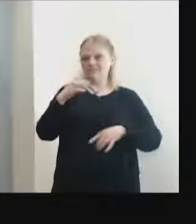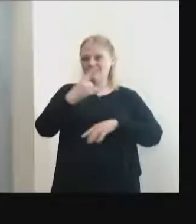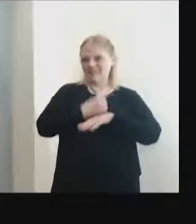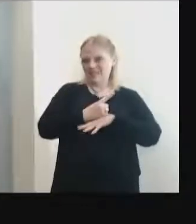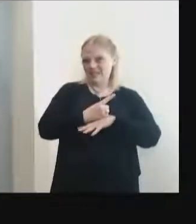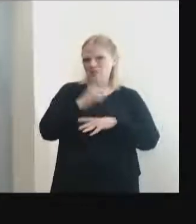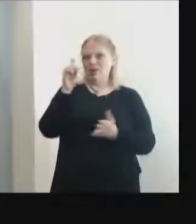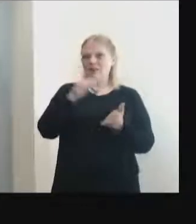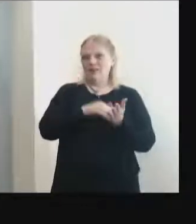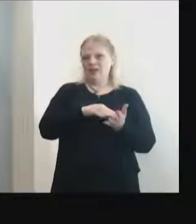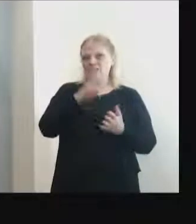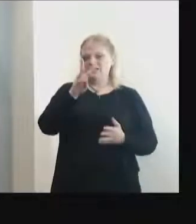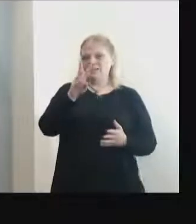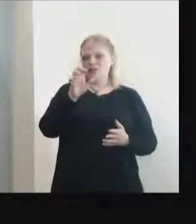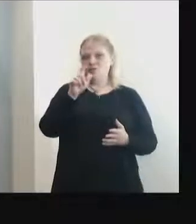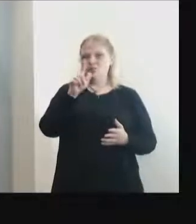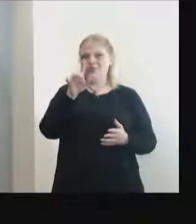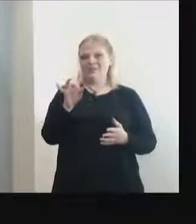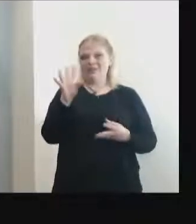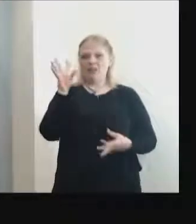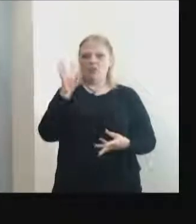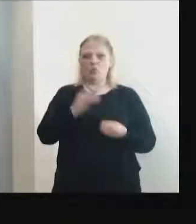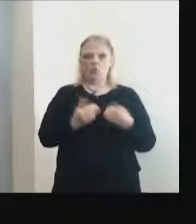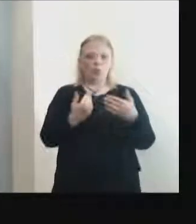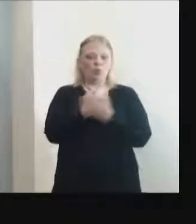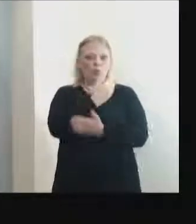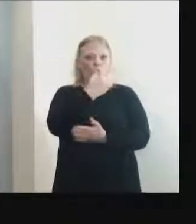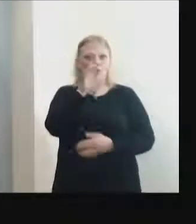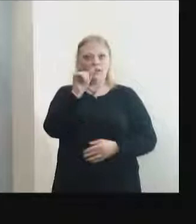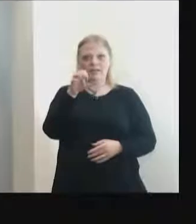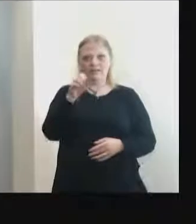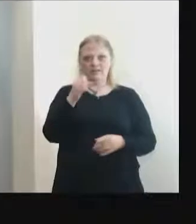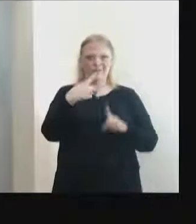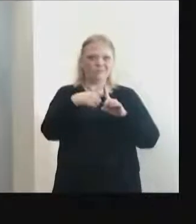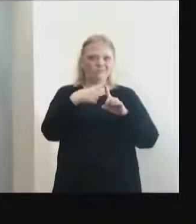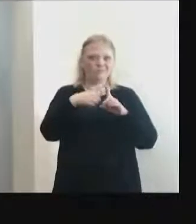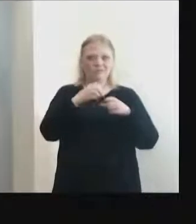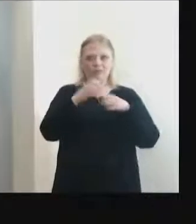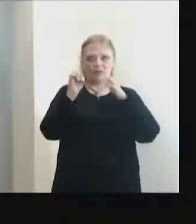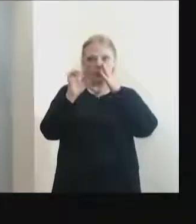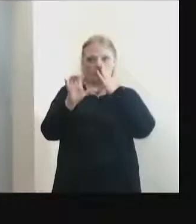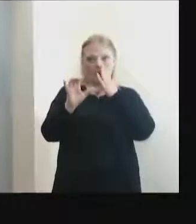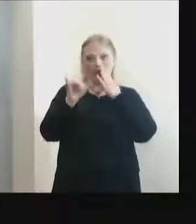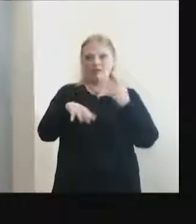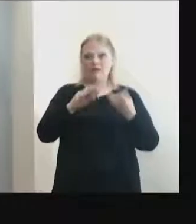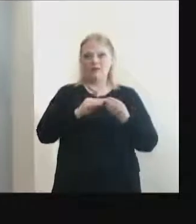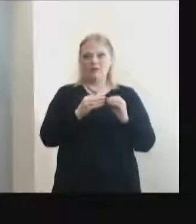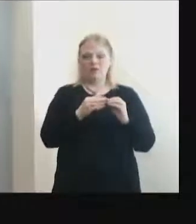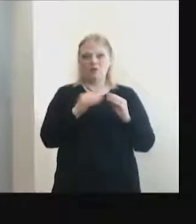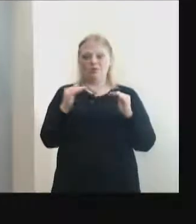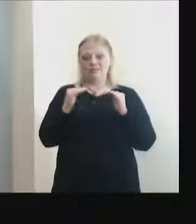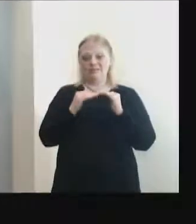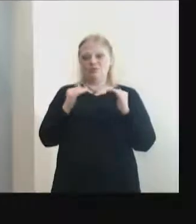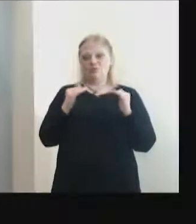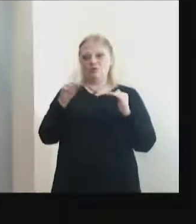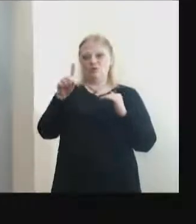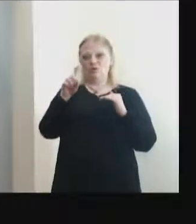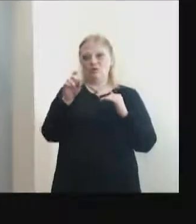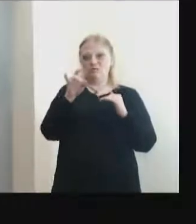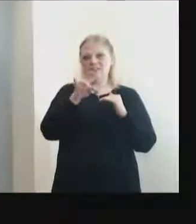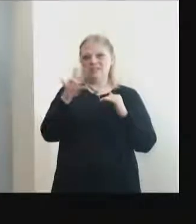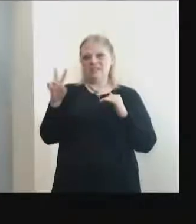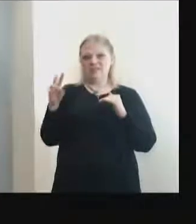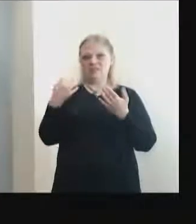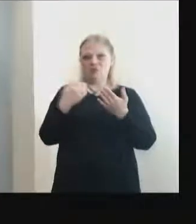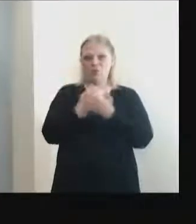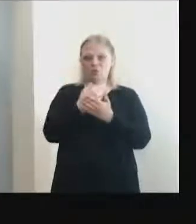we had 1,628 total new cases in Erie County. That is a number would be equivalent of 177 total